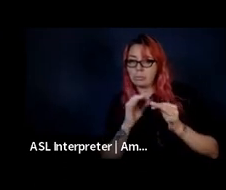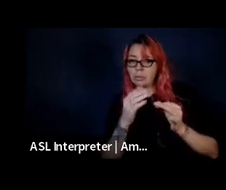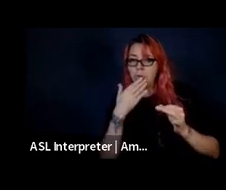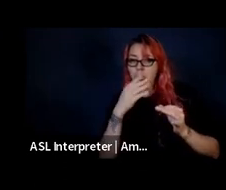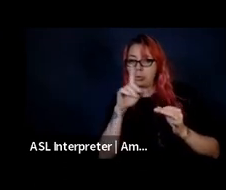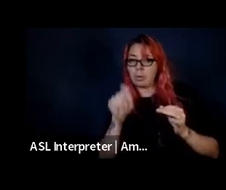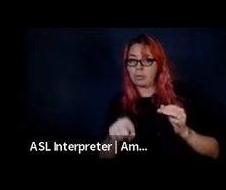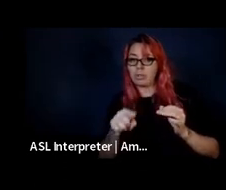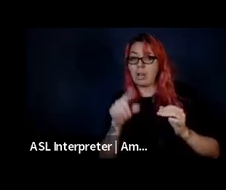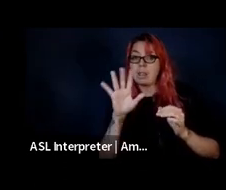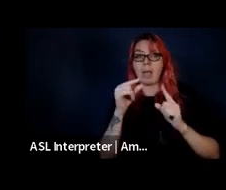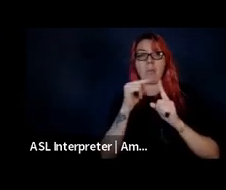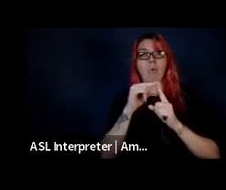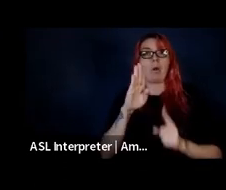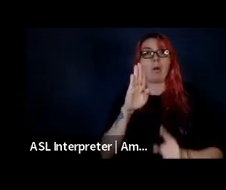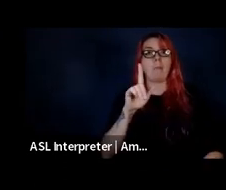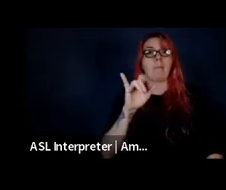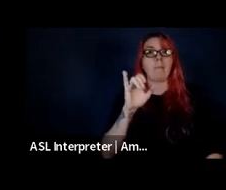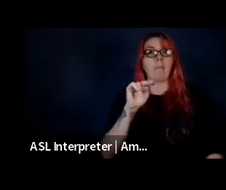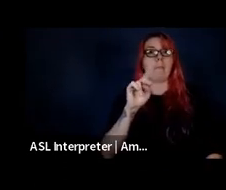use?